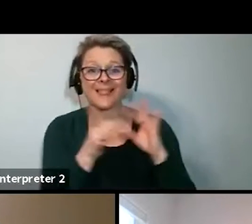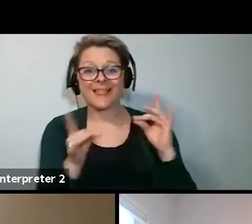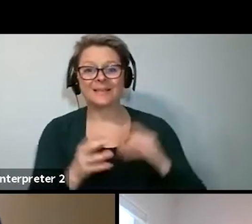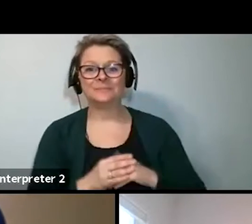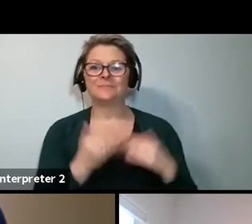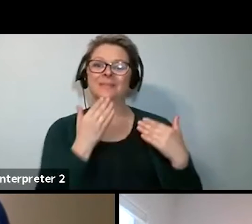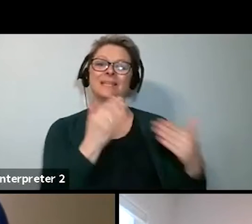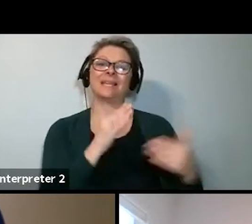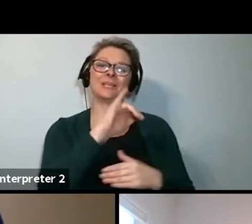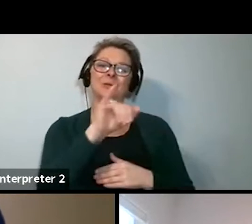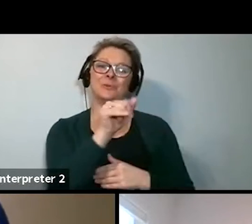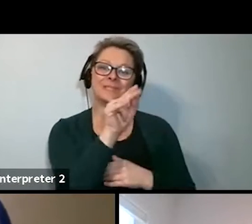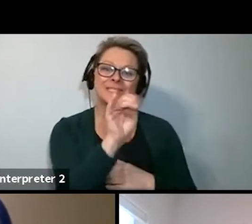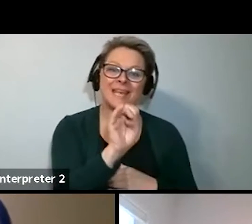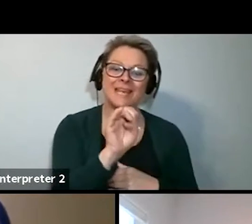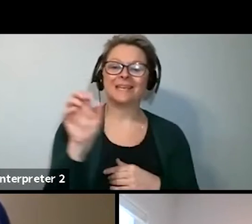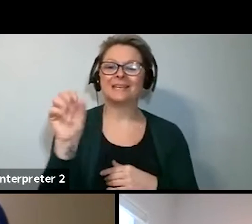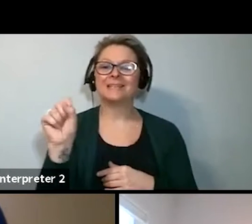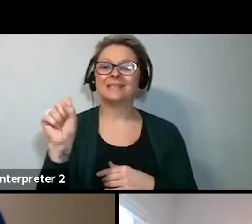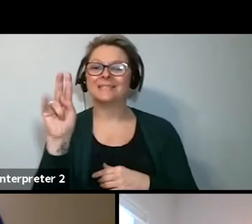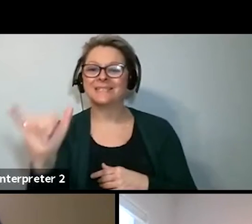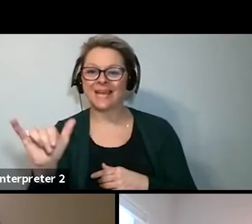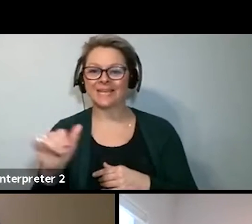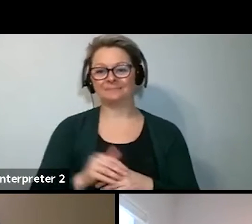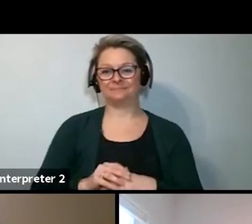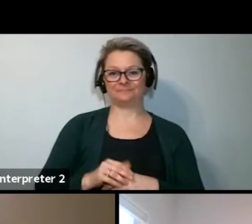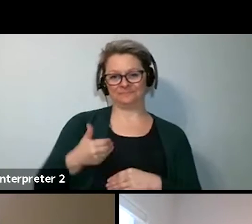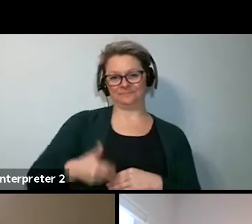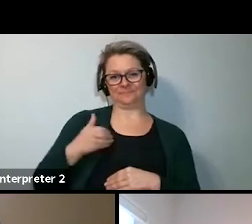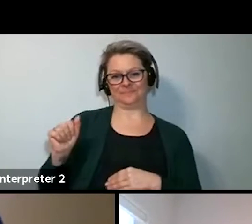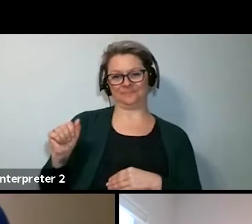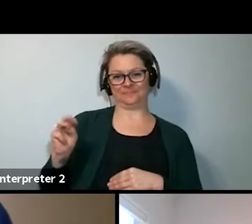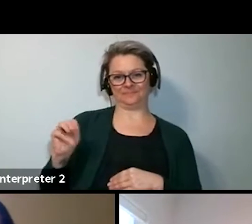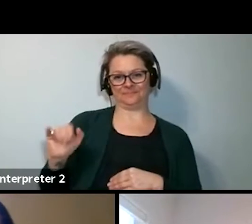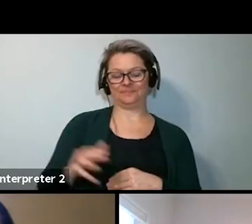Jane and Sunny. It was wonderful. There were